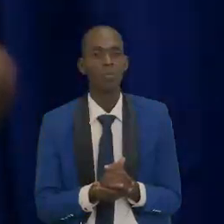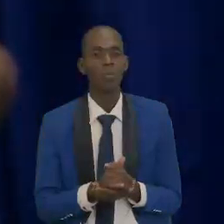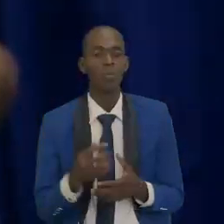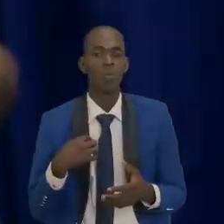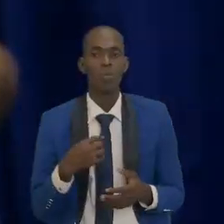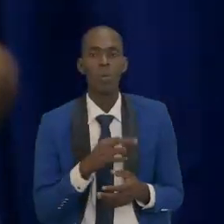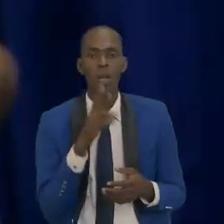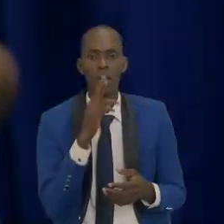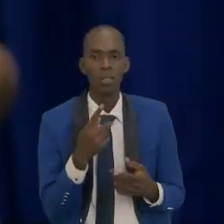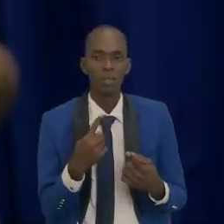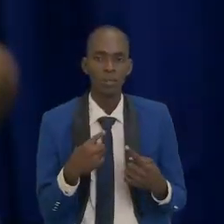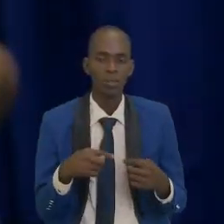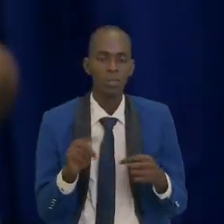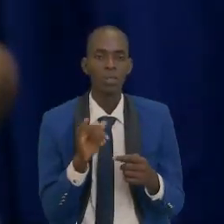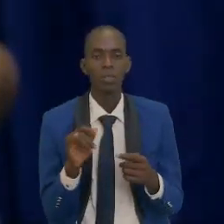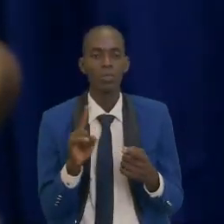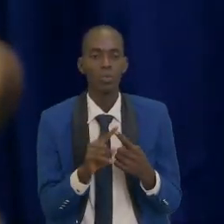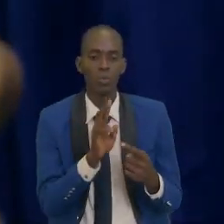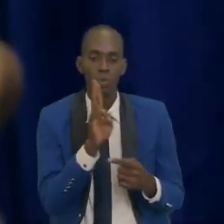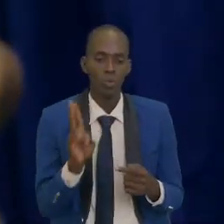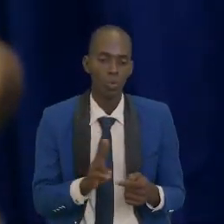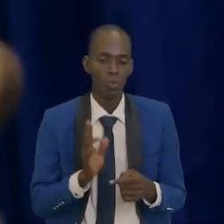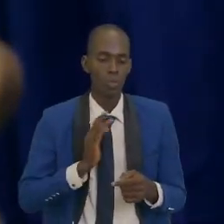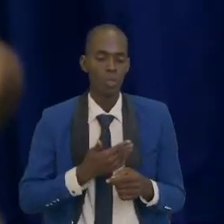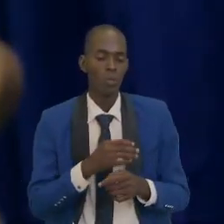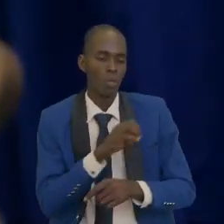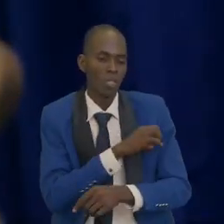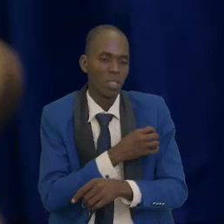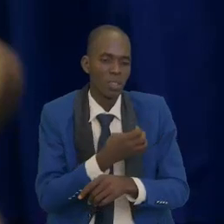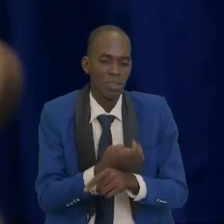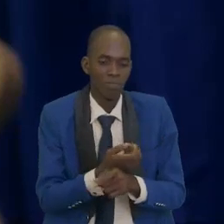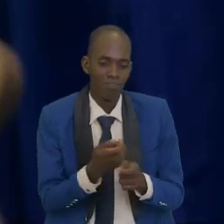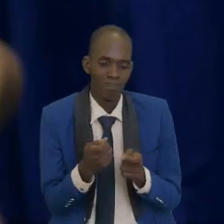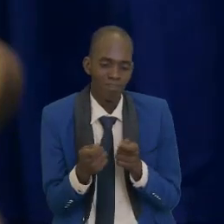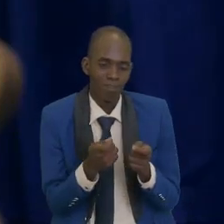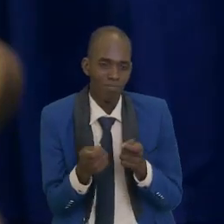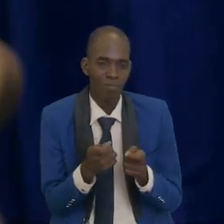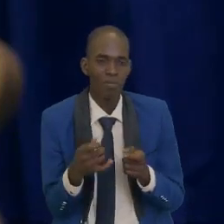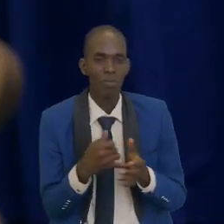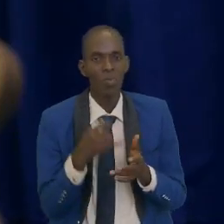use our energies sparingly for the Lord